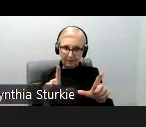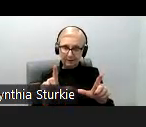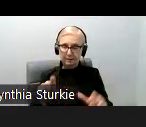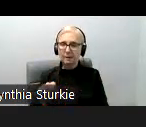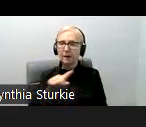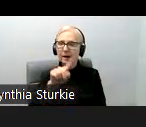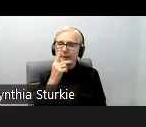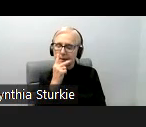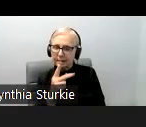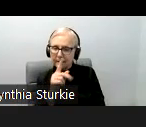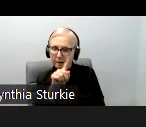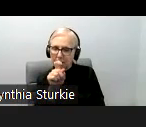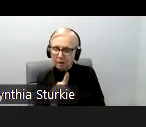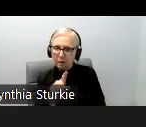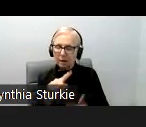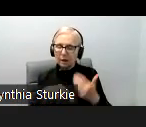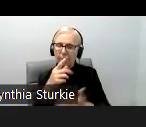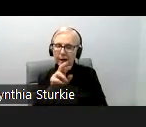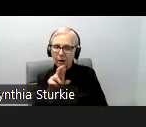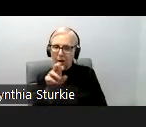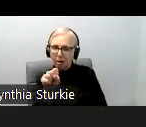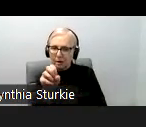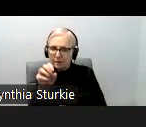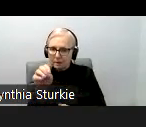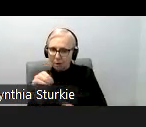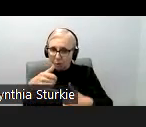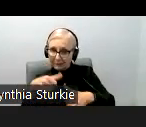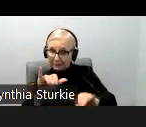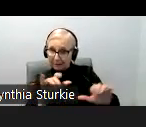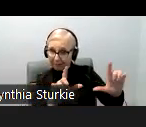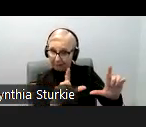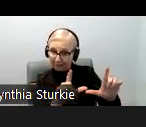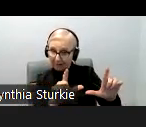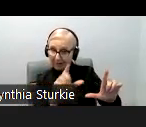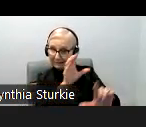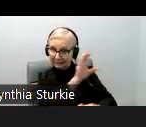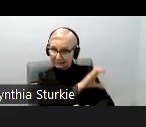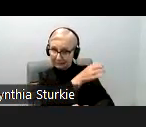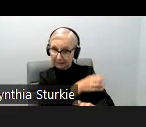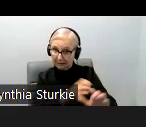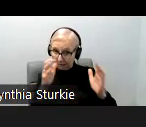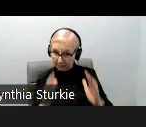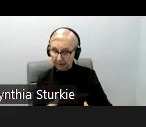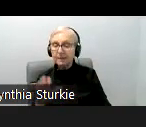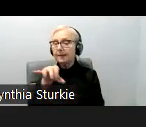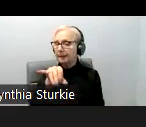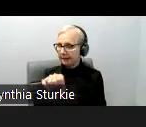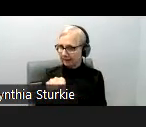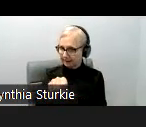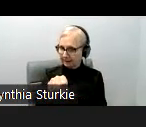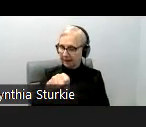question about an RSSO will still have to have a licensed clinician. So at this point, yes,